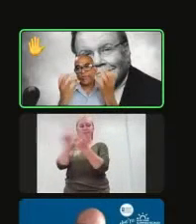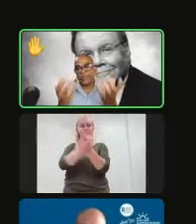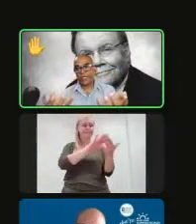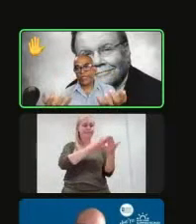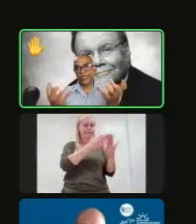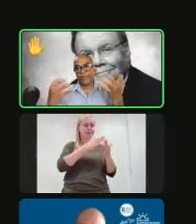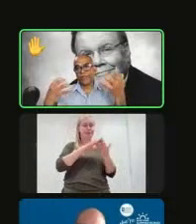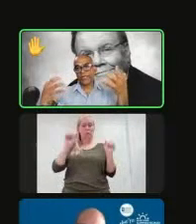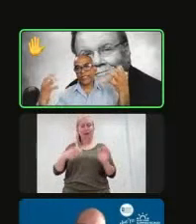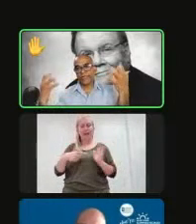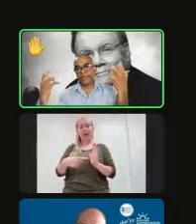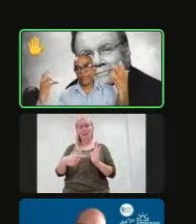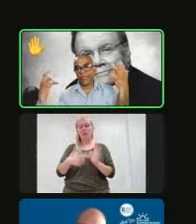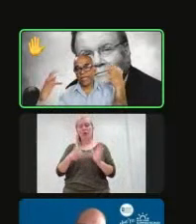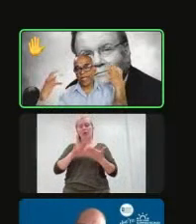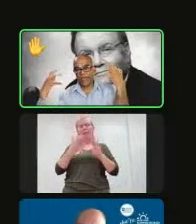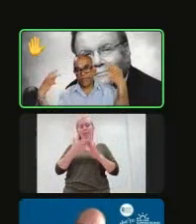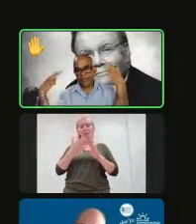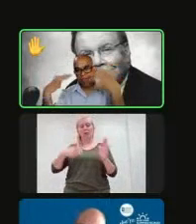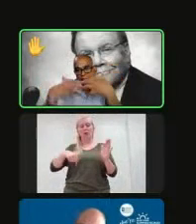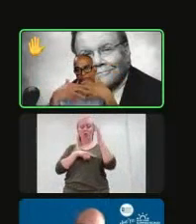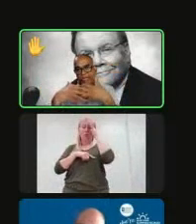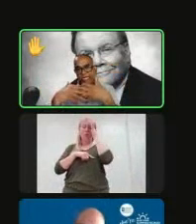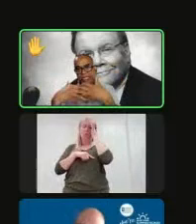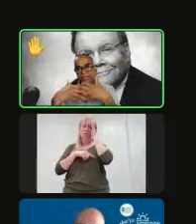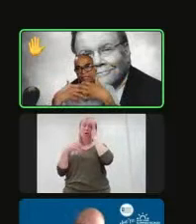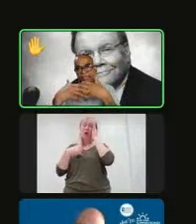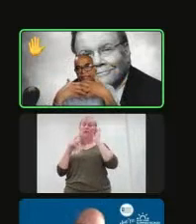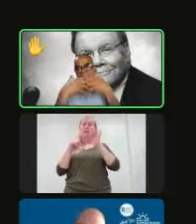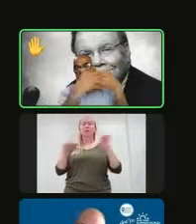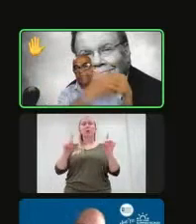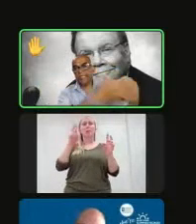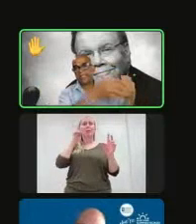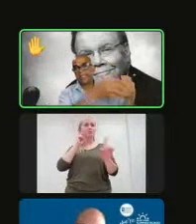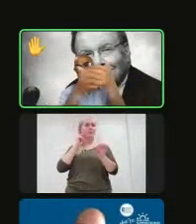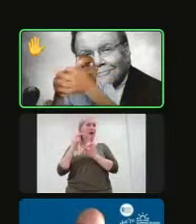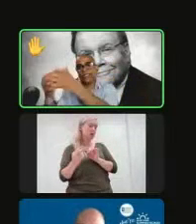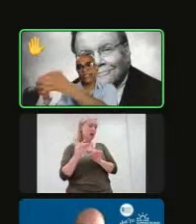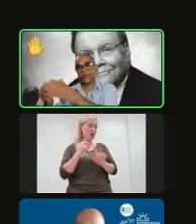can demonstrate to the community that we may have different perspectives,